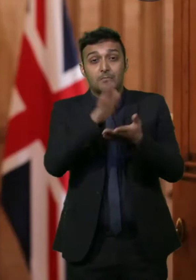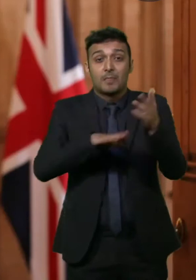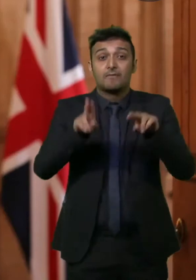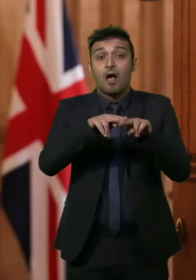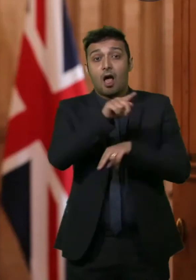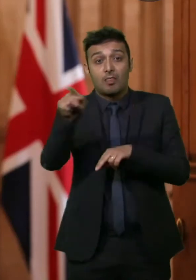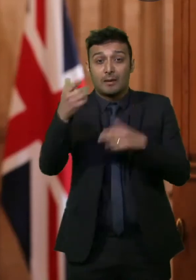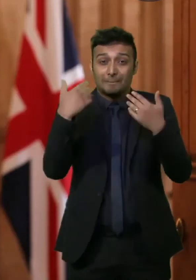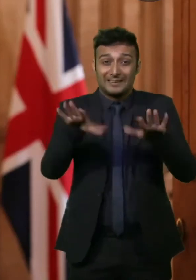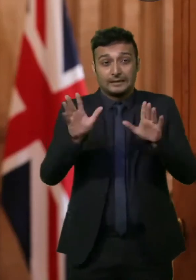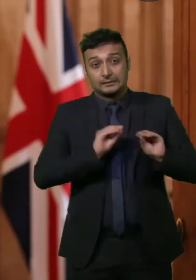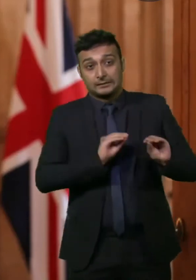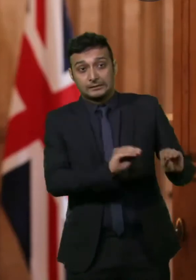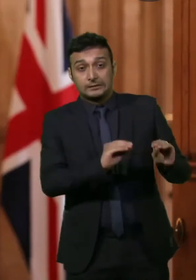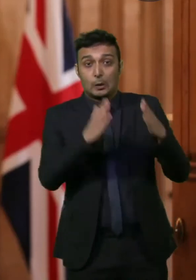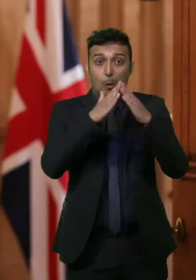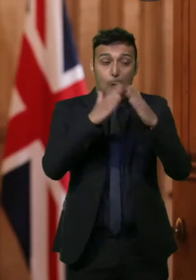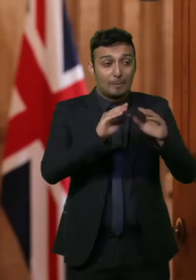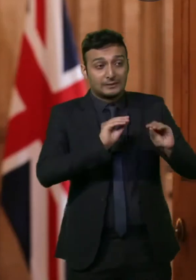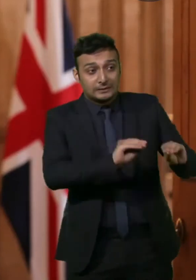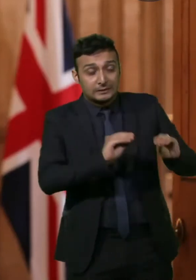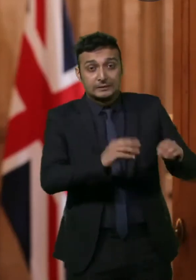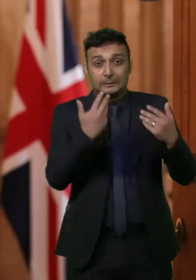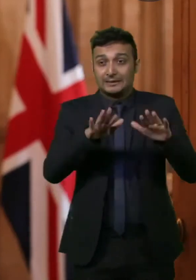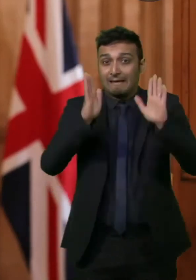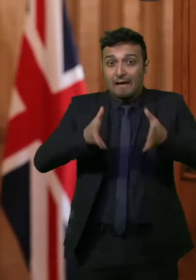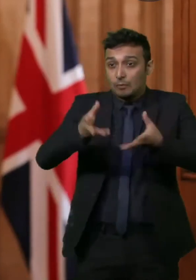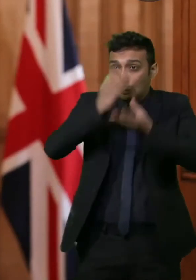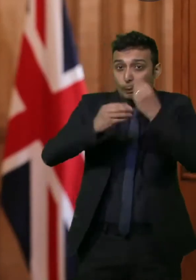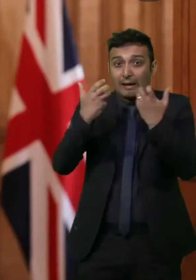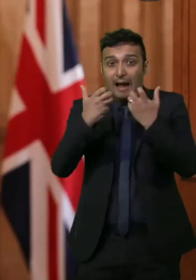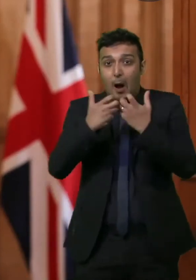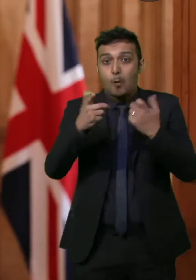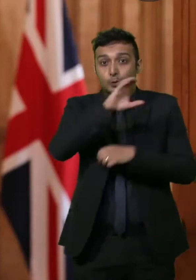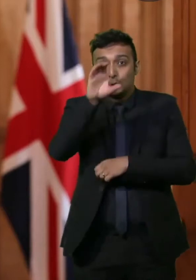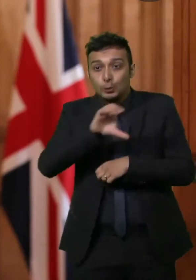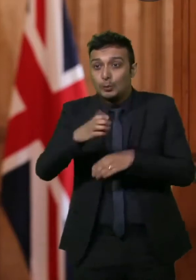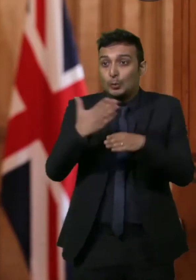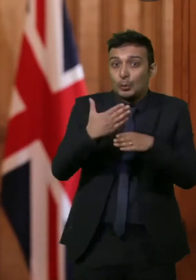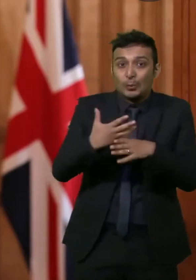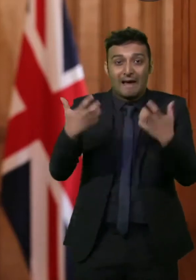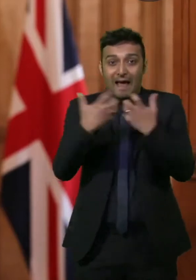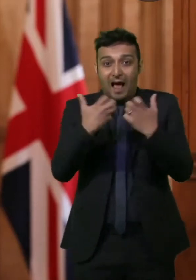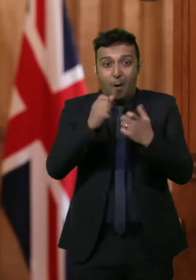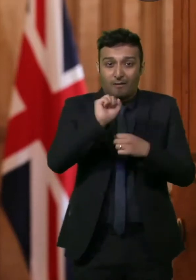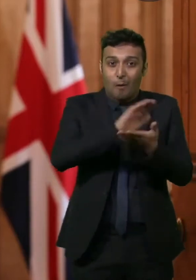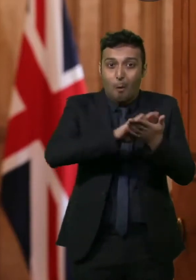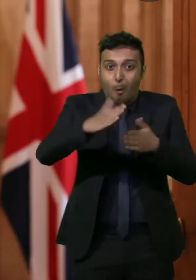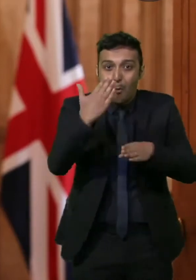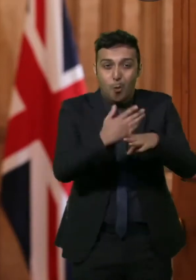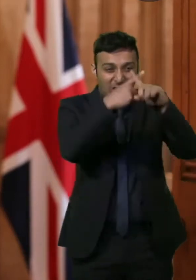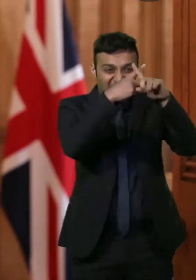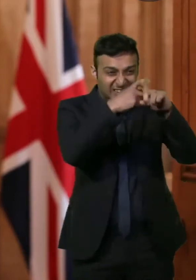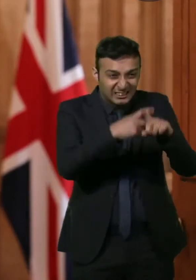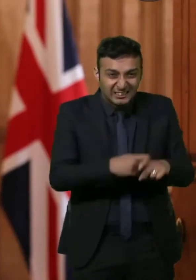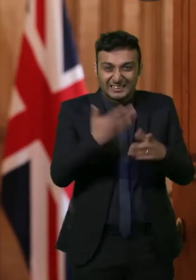had to communicate every detail of the syllabus, from fronted adverbials to quadratic equations. And we all know that